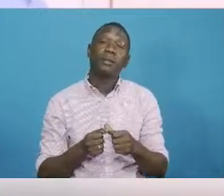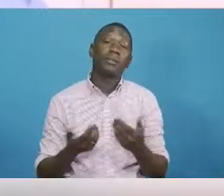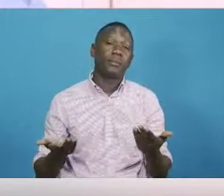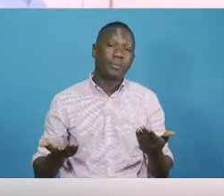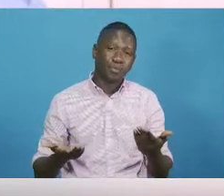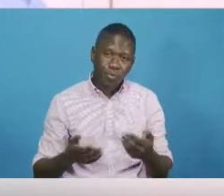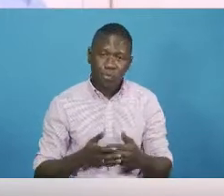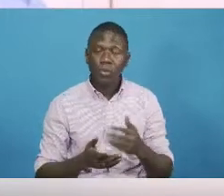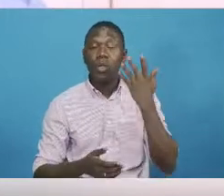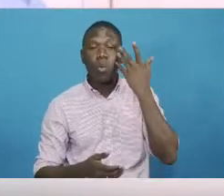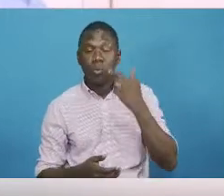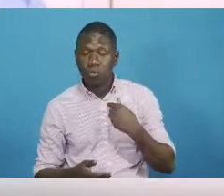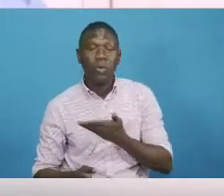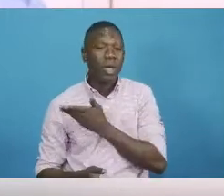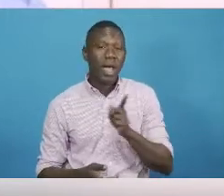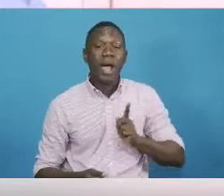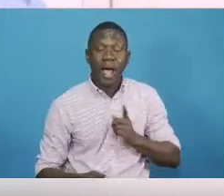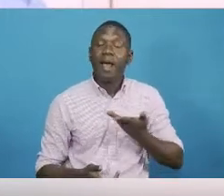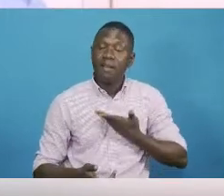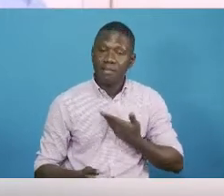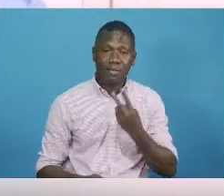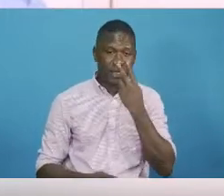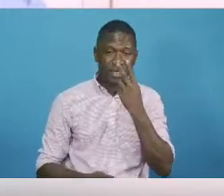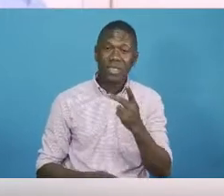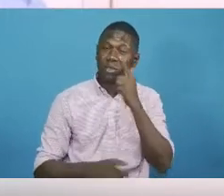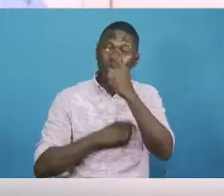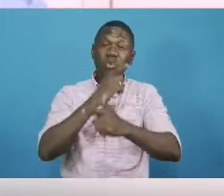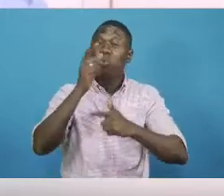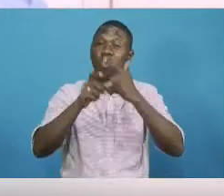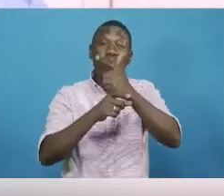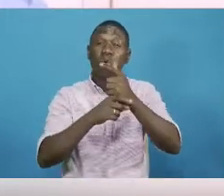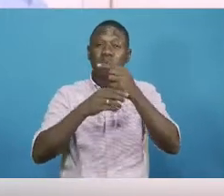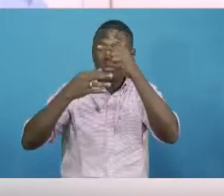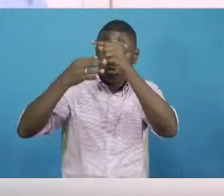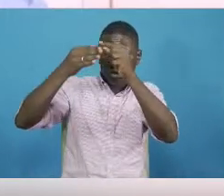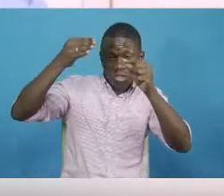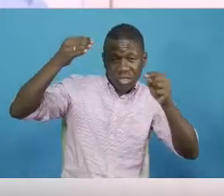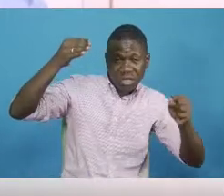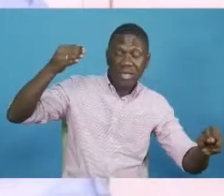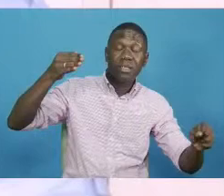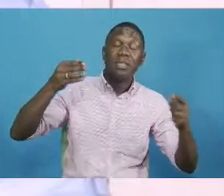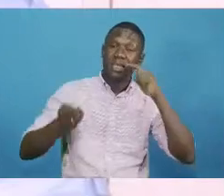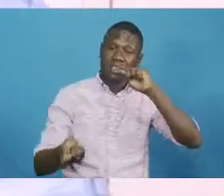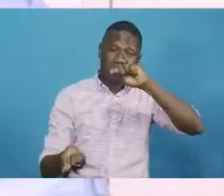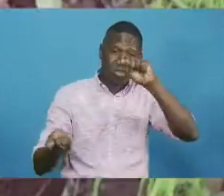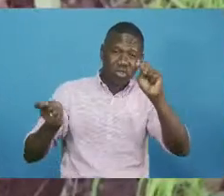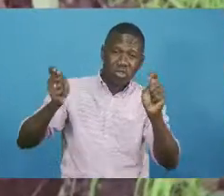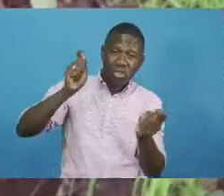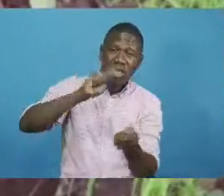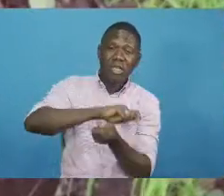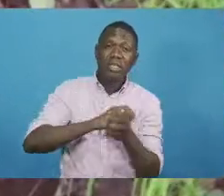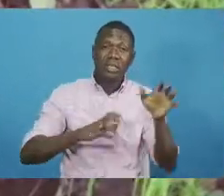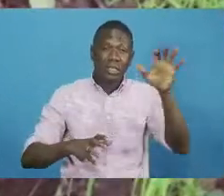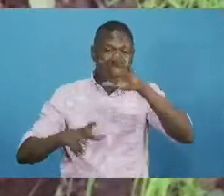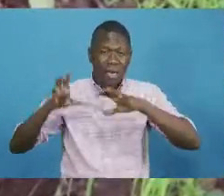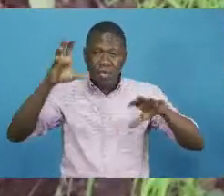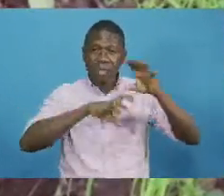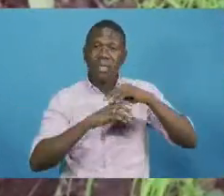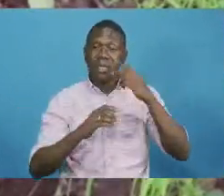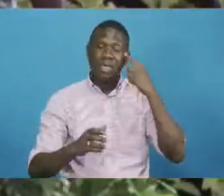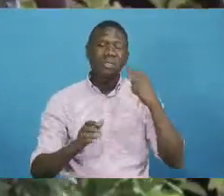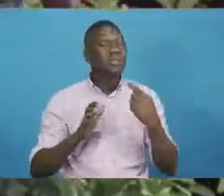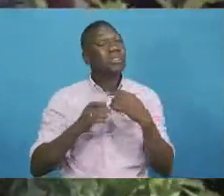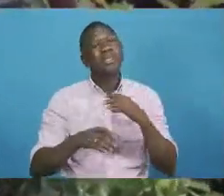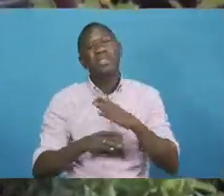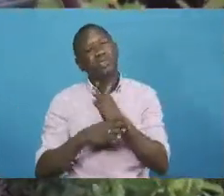When we have seen global trend in changing climate that affects the